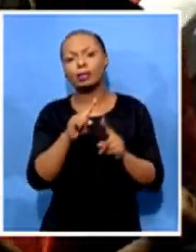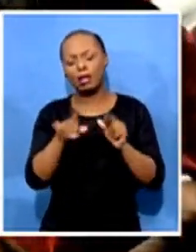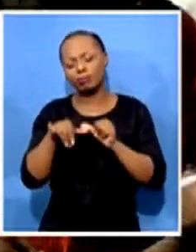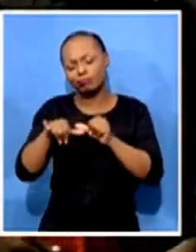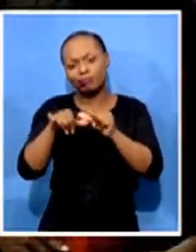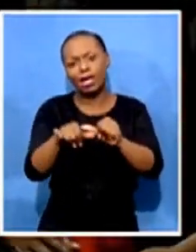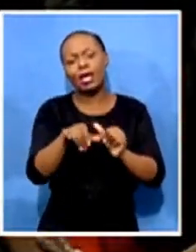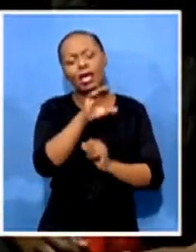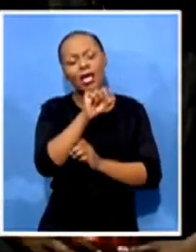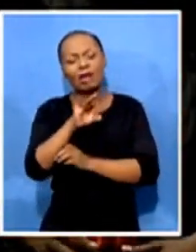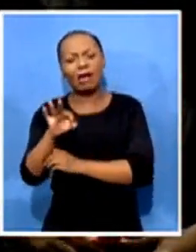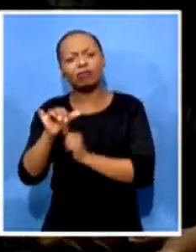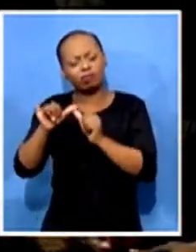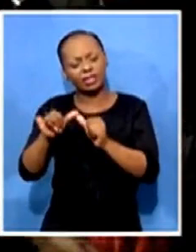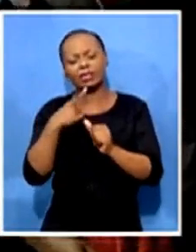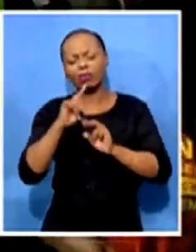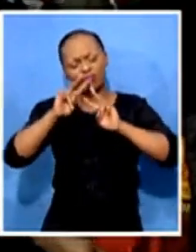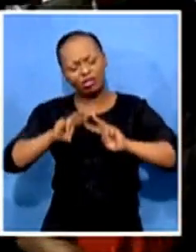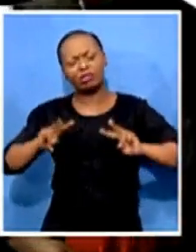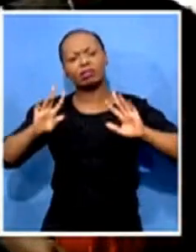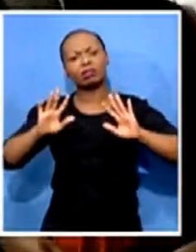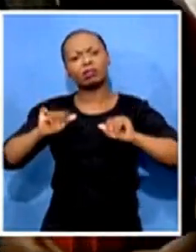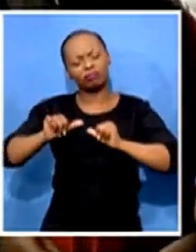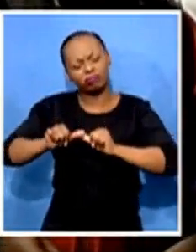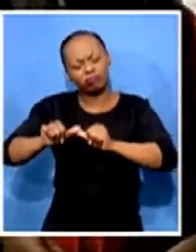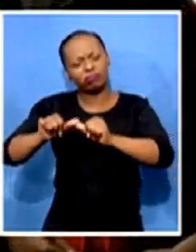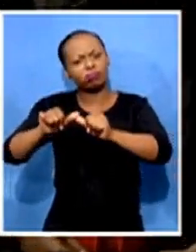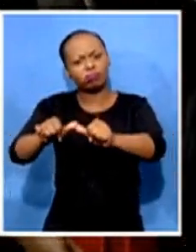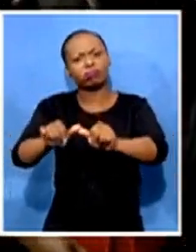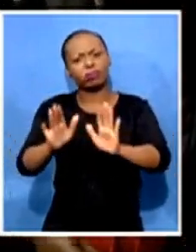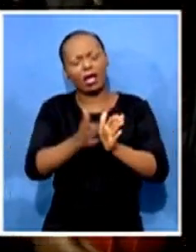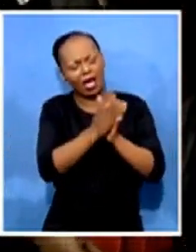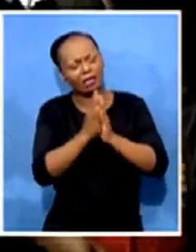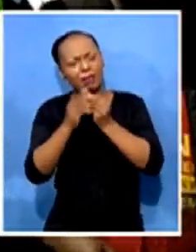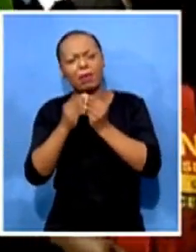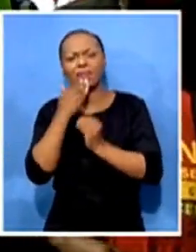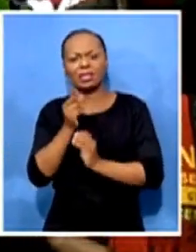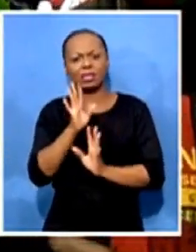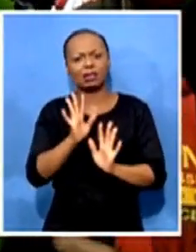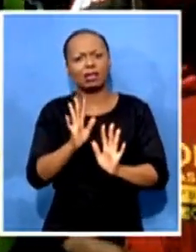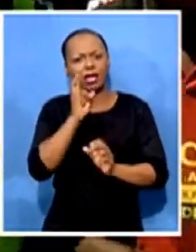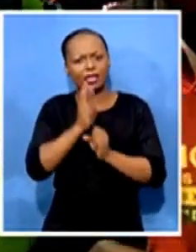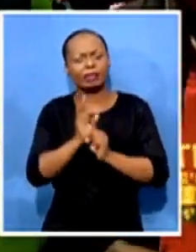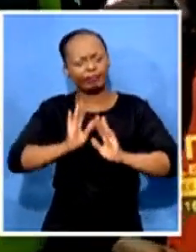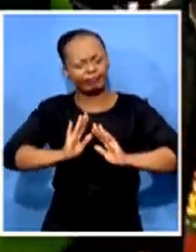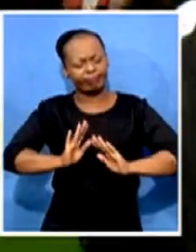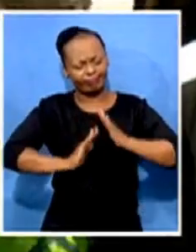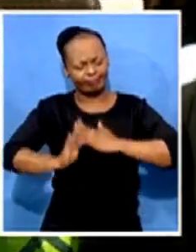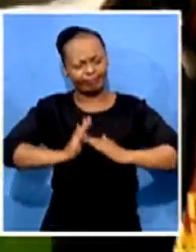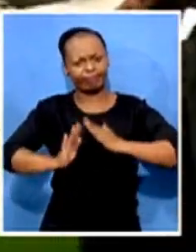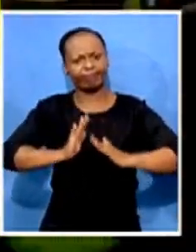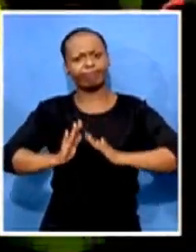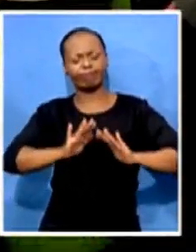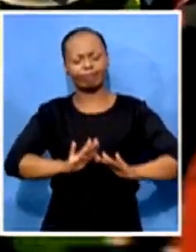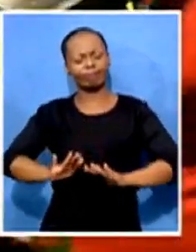asked their members to have high moral and high discipline, is what I've heard a short while ago. Some of them been sitting down on the tarmac here on the